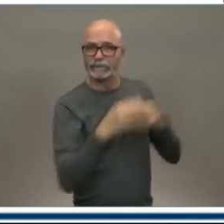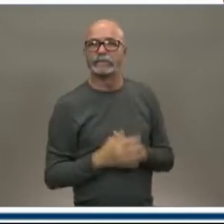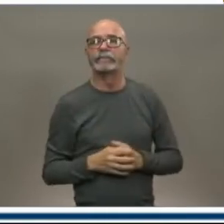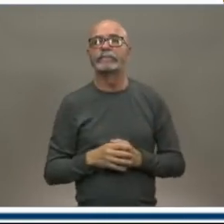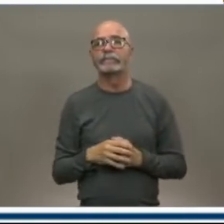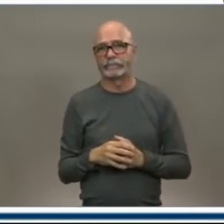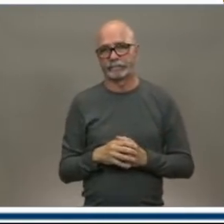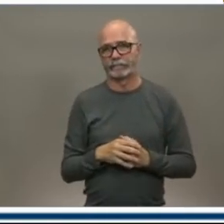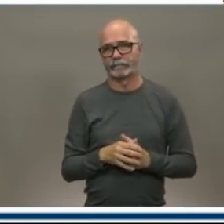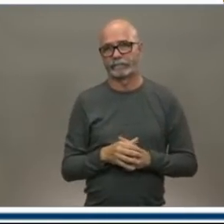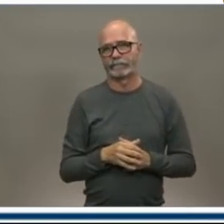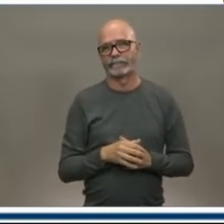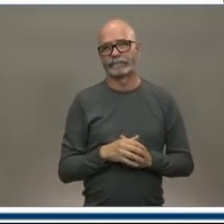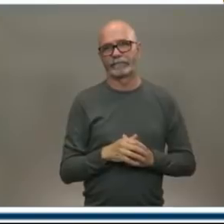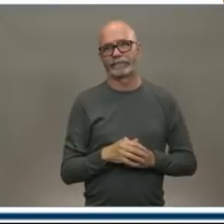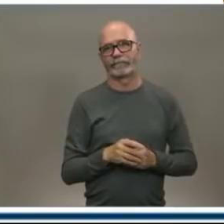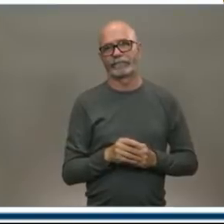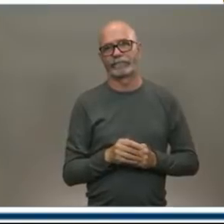News.